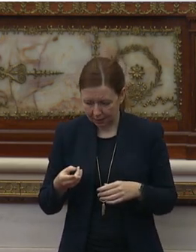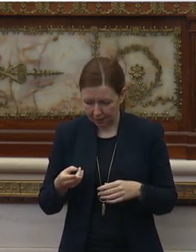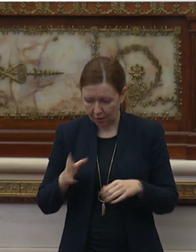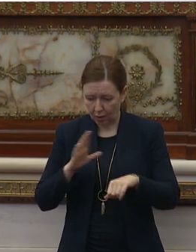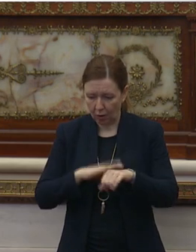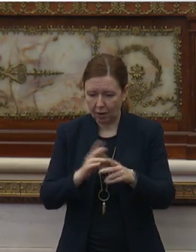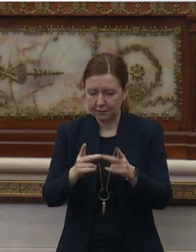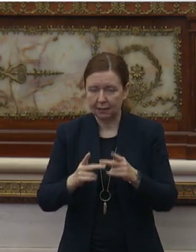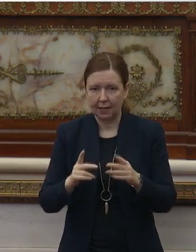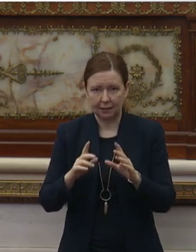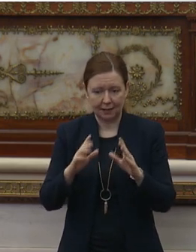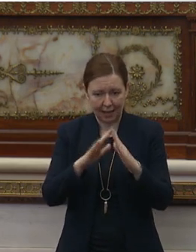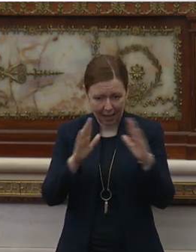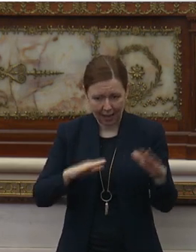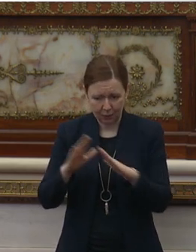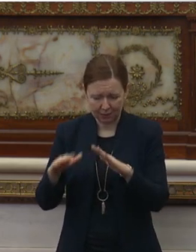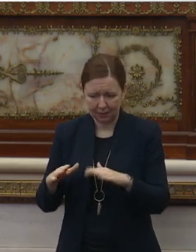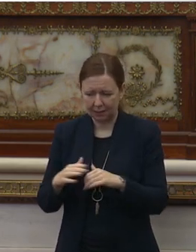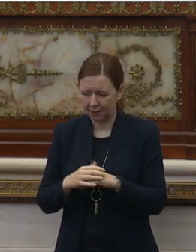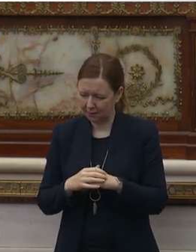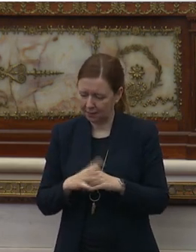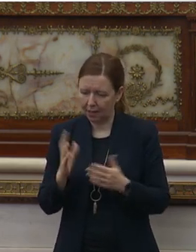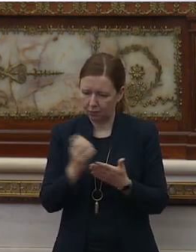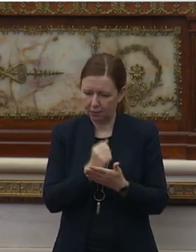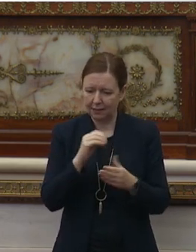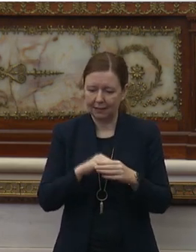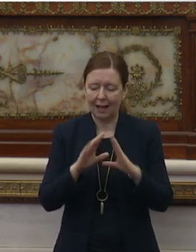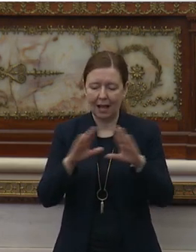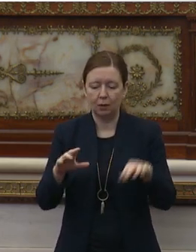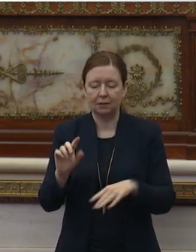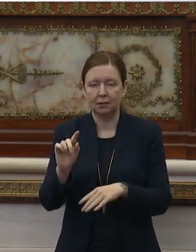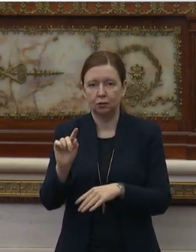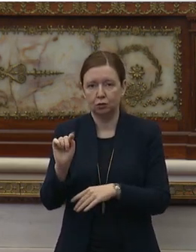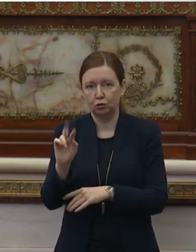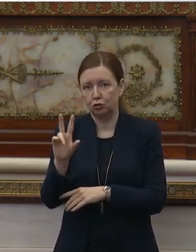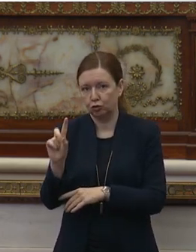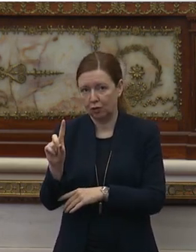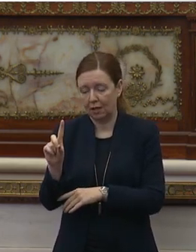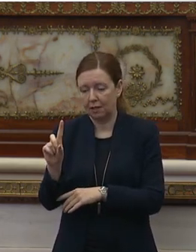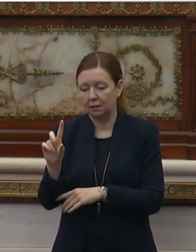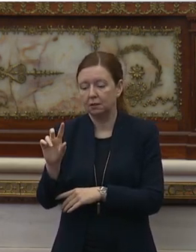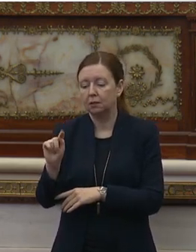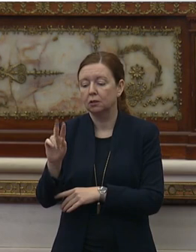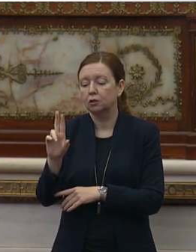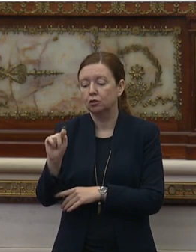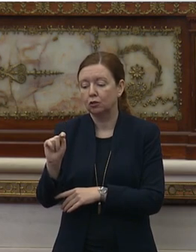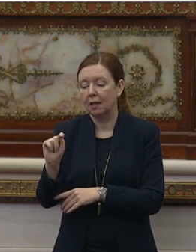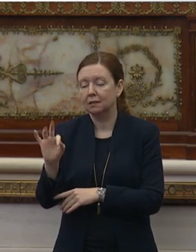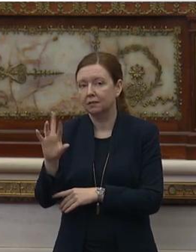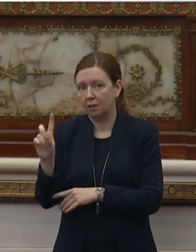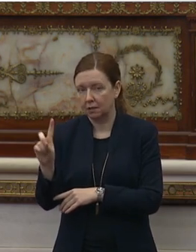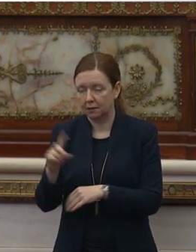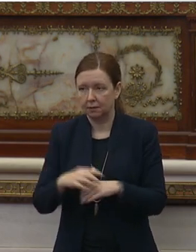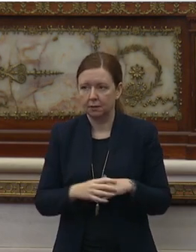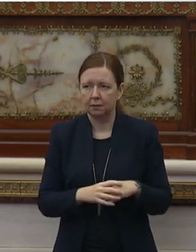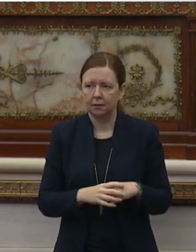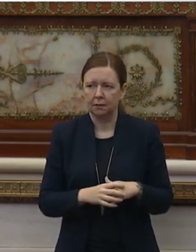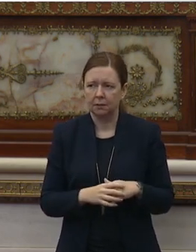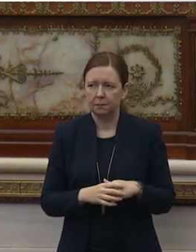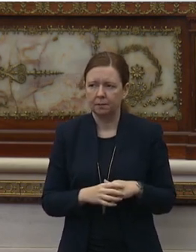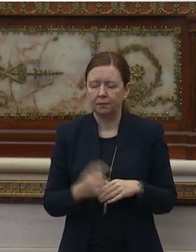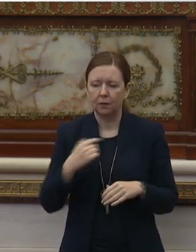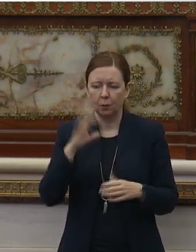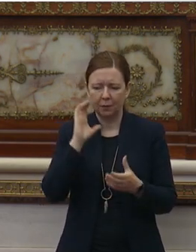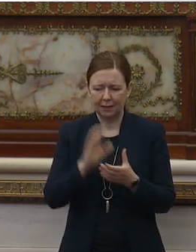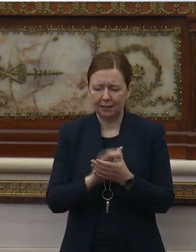on-site affordable housing and ensure steady revenue in a housing trust fund, the city's only major source of affordable housing funding. We